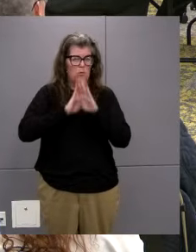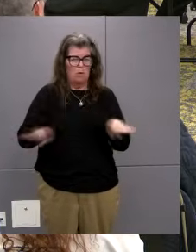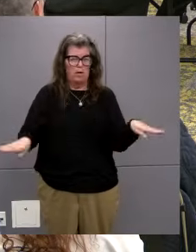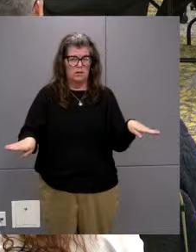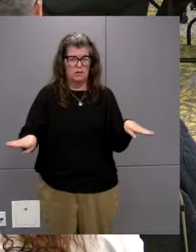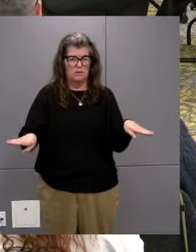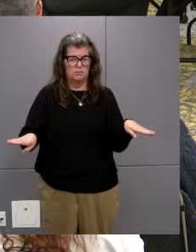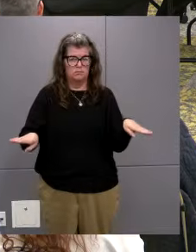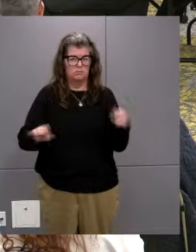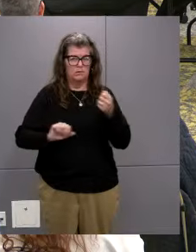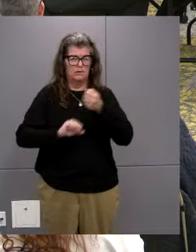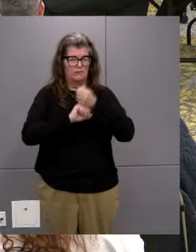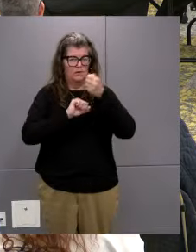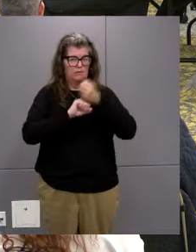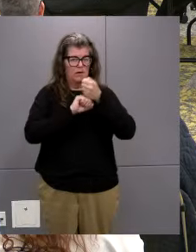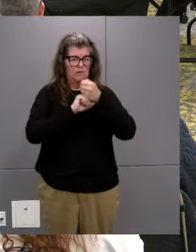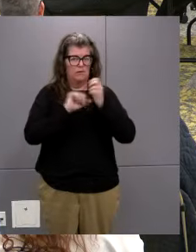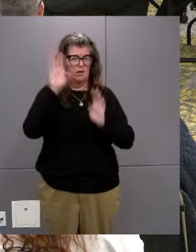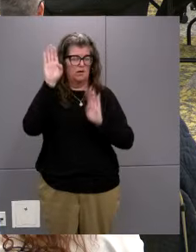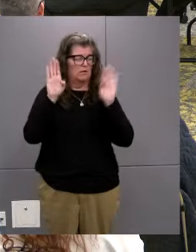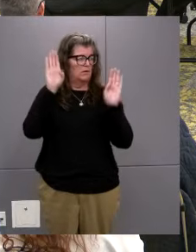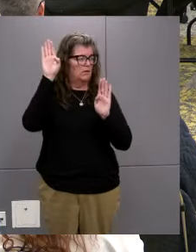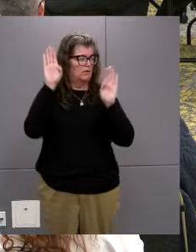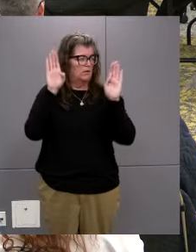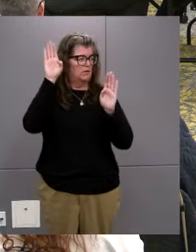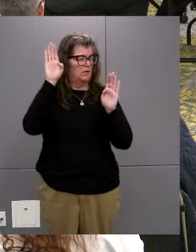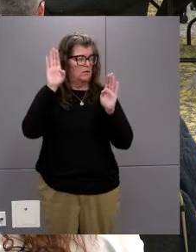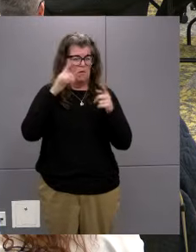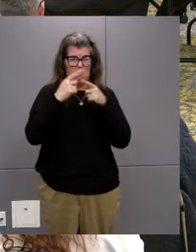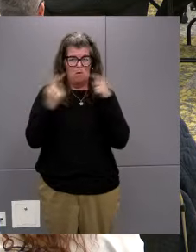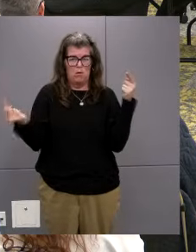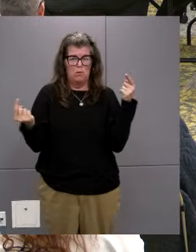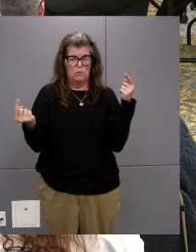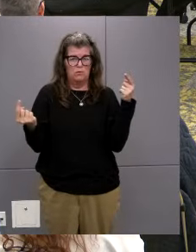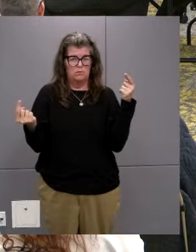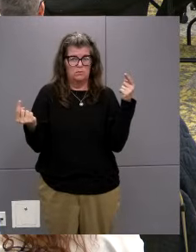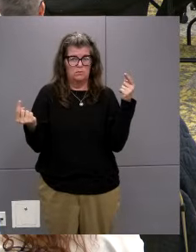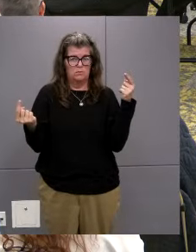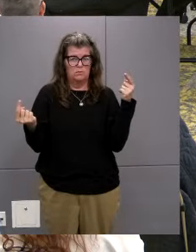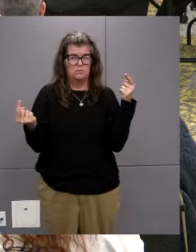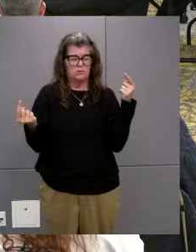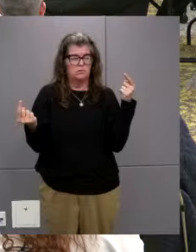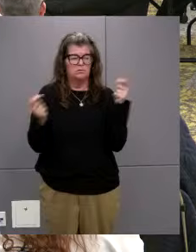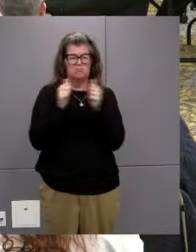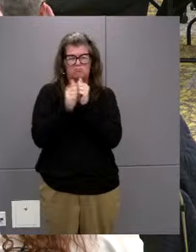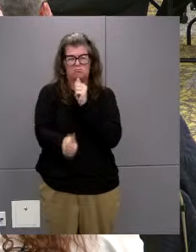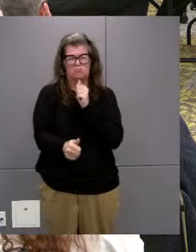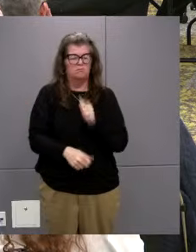All in favor, say aye. Aye. Aye. Oppose? Ayes have it.